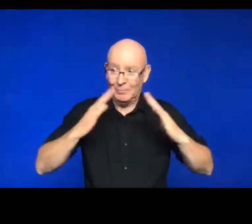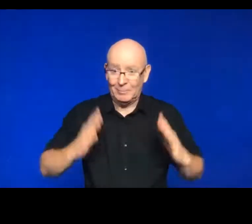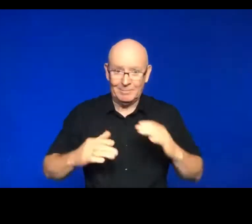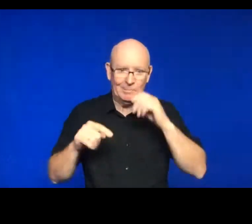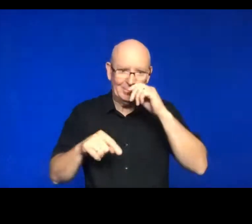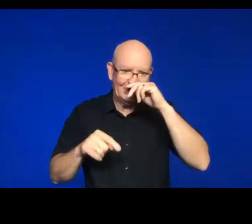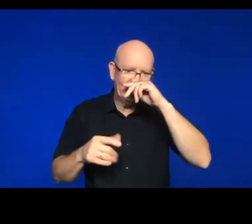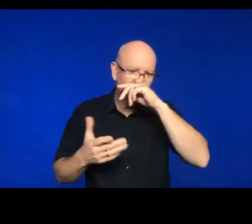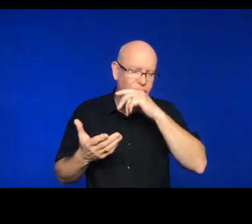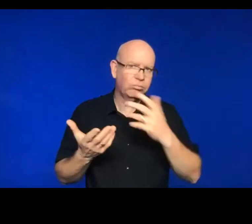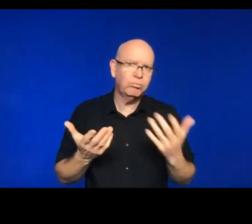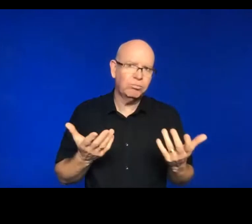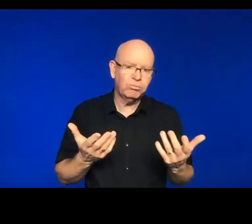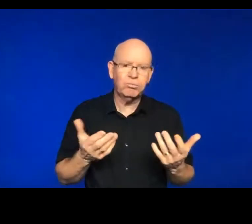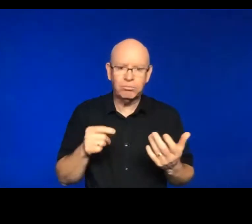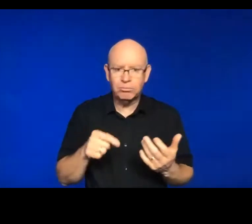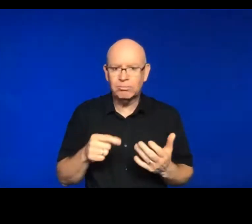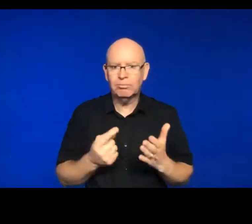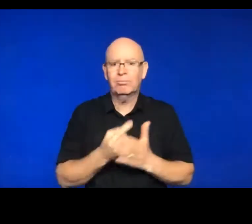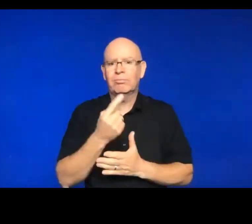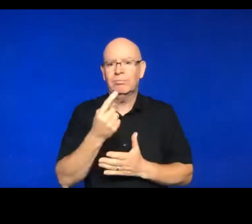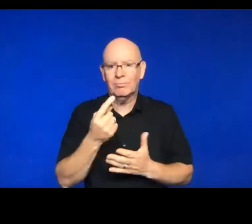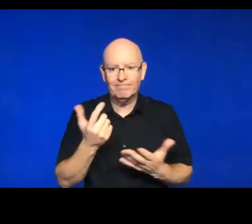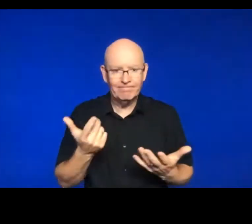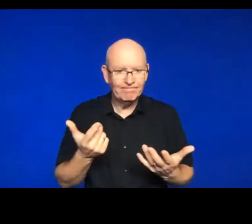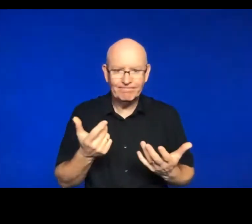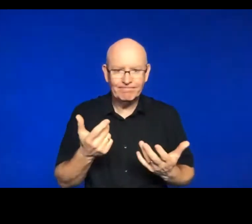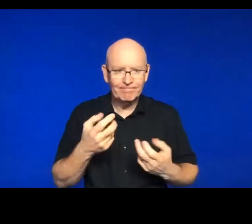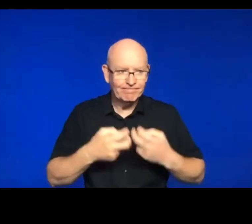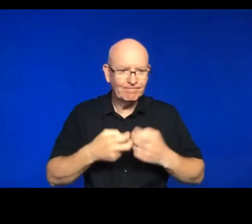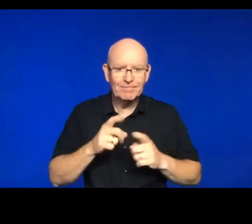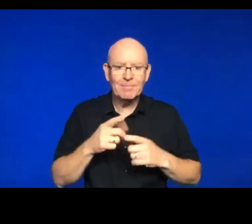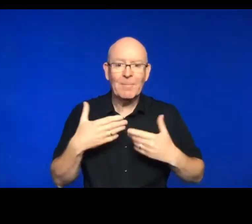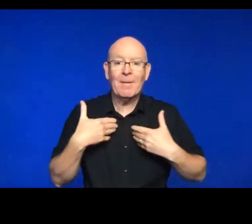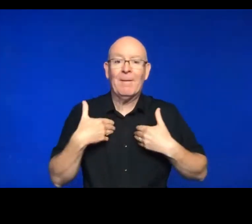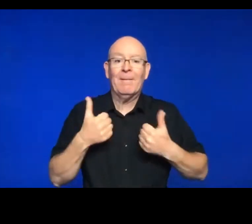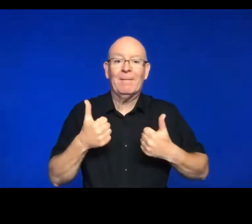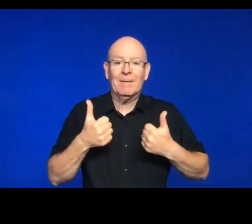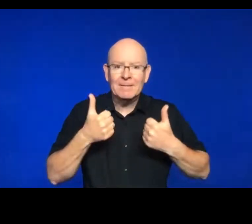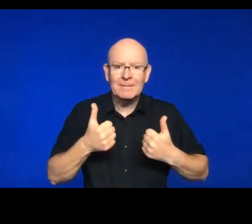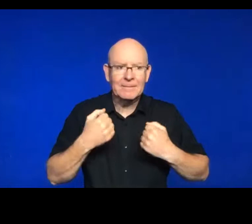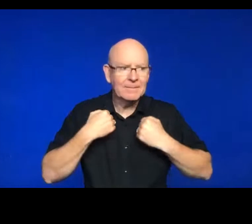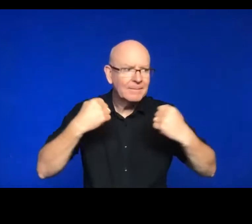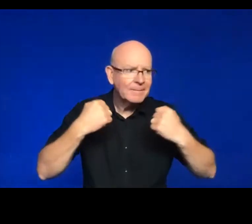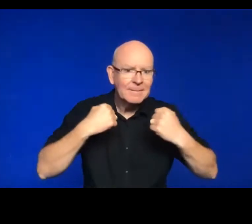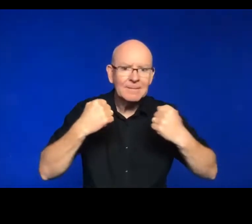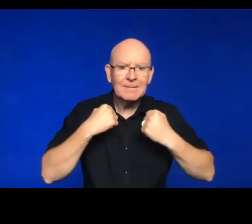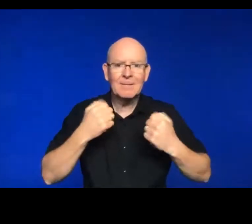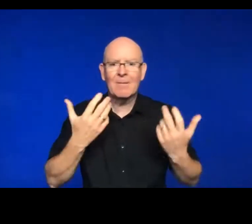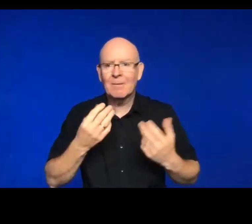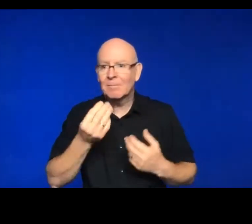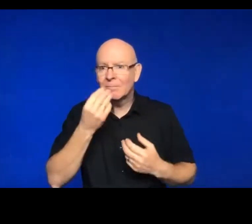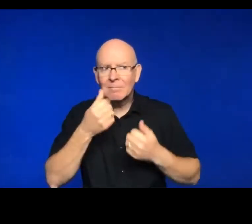physical activity or eat appropriately or in a healthy manner. So they are, and